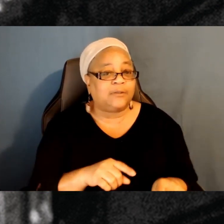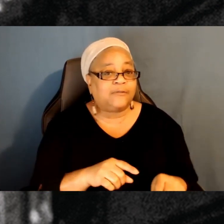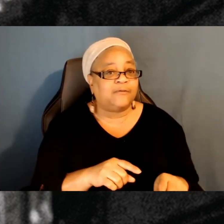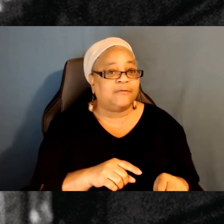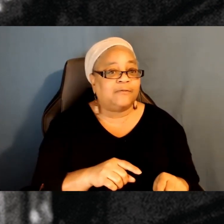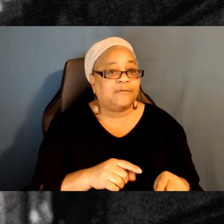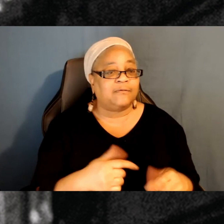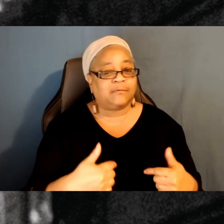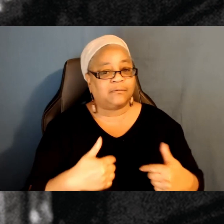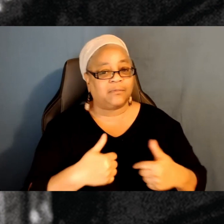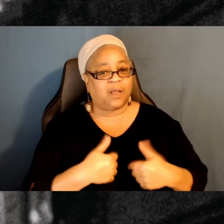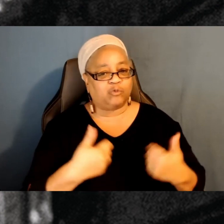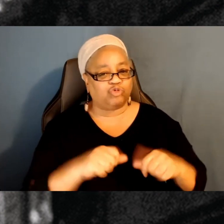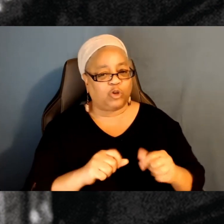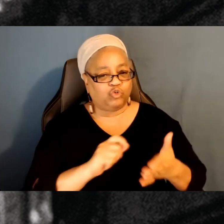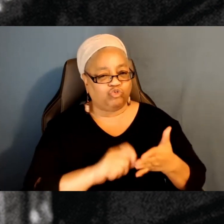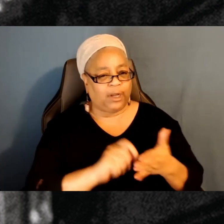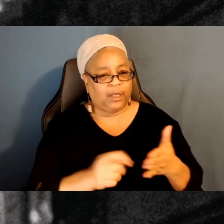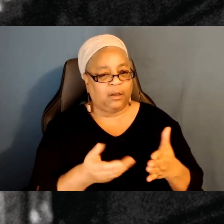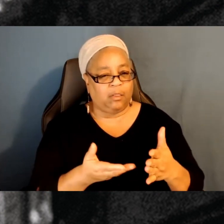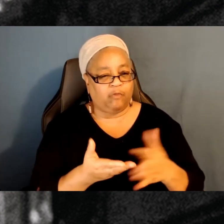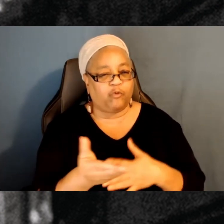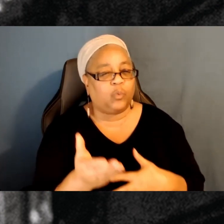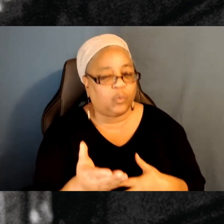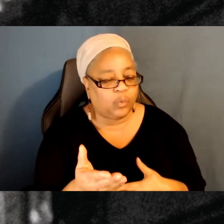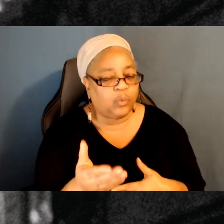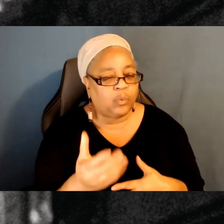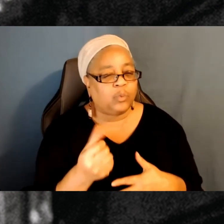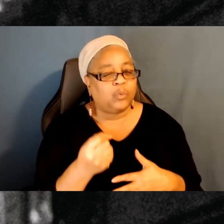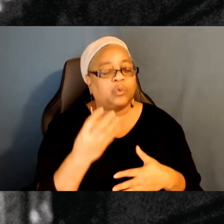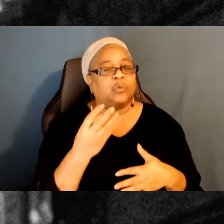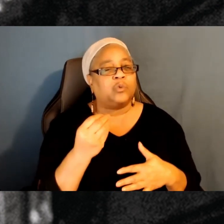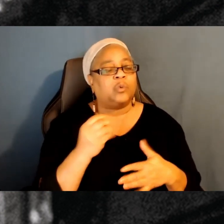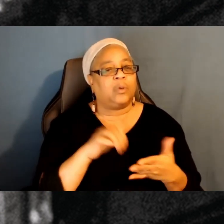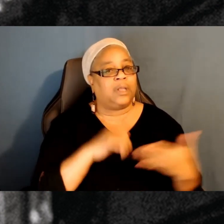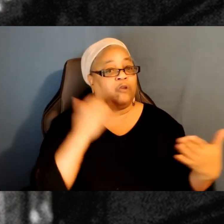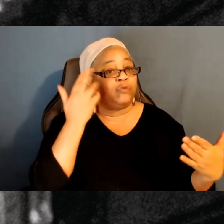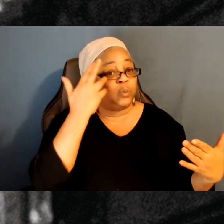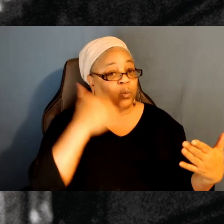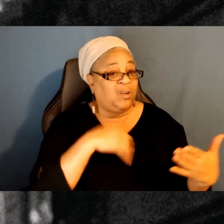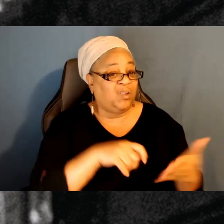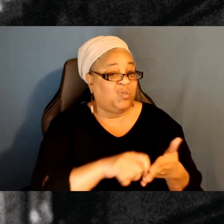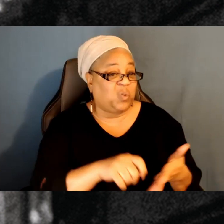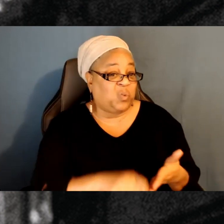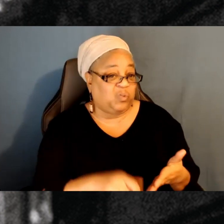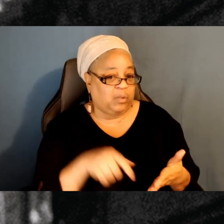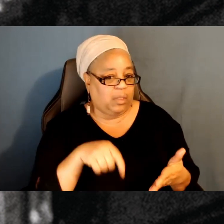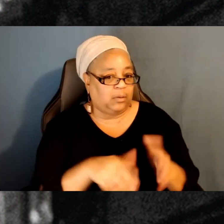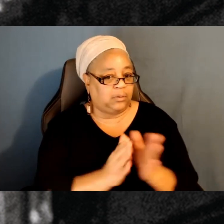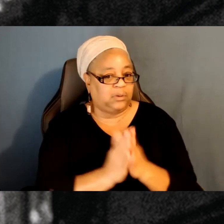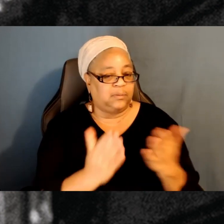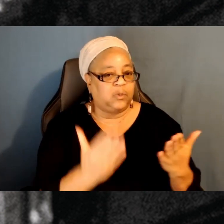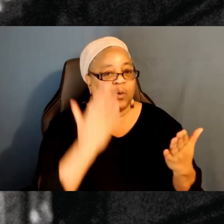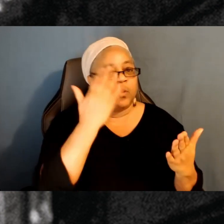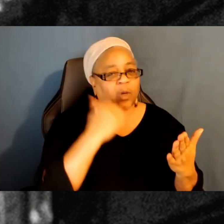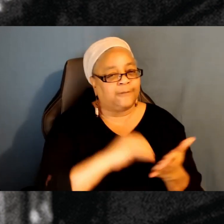that I was trying to write through. And so that's why I wrote the book, to give an account of these